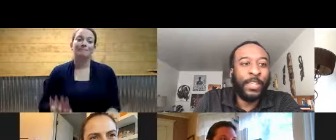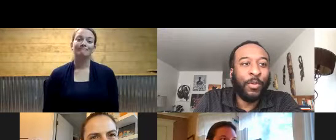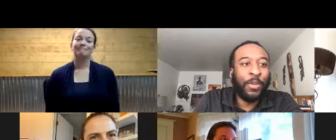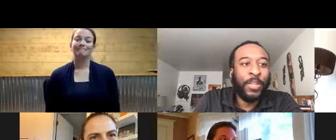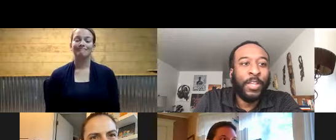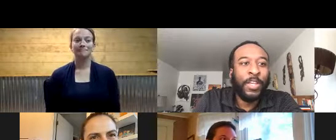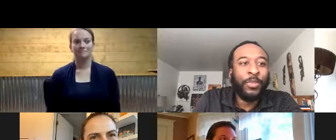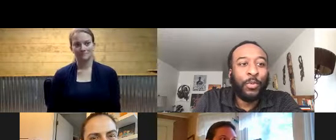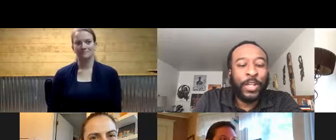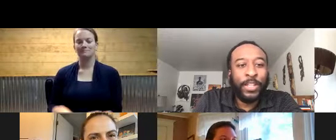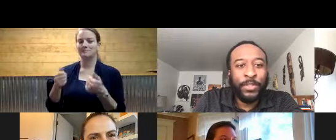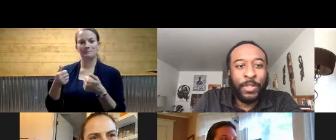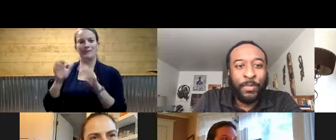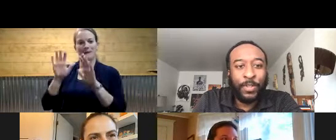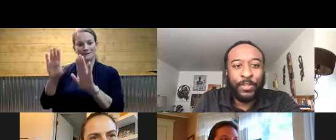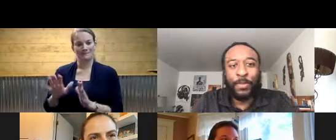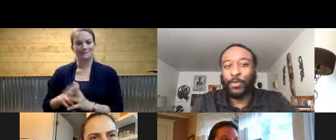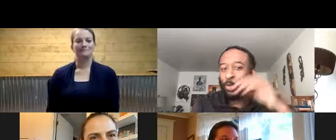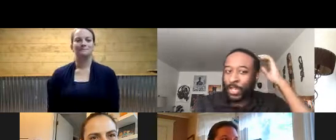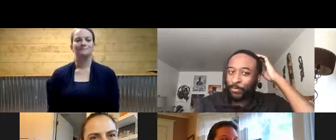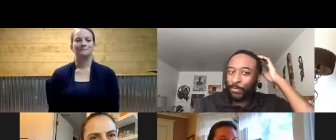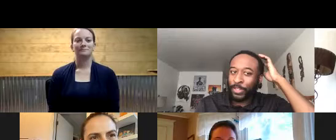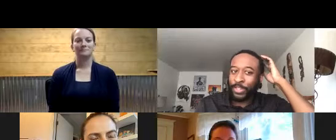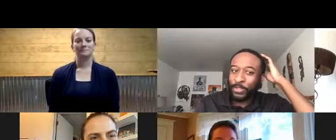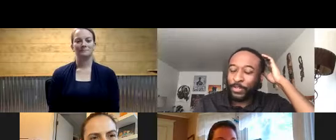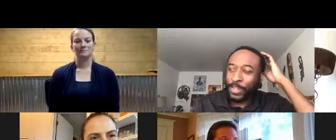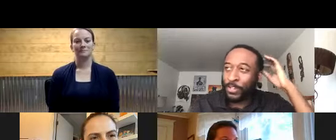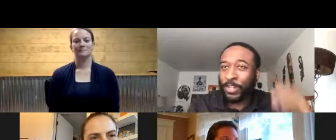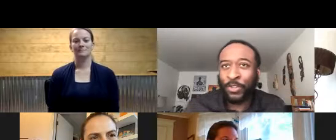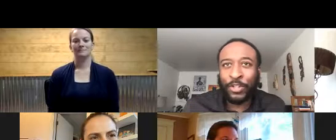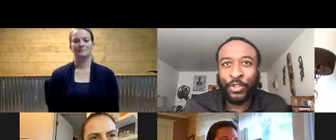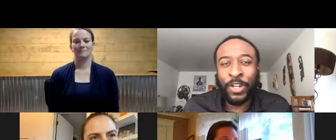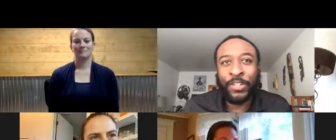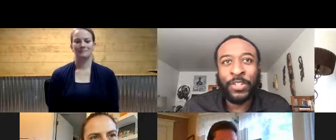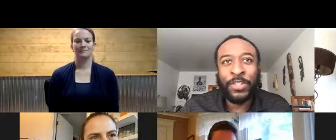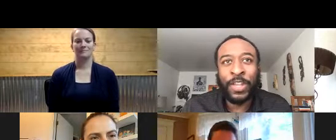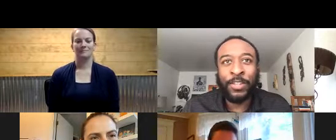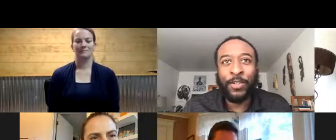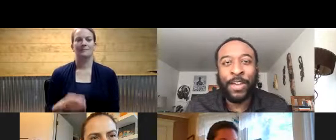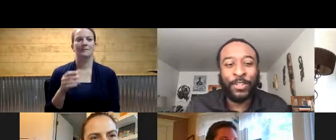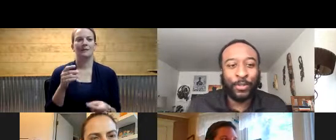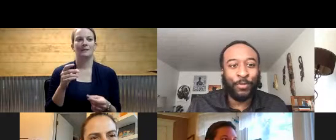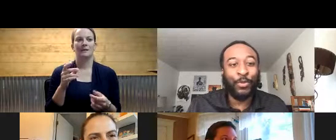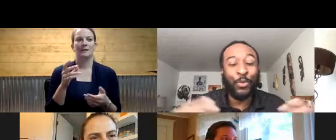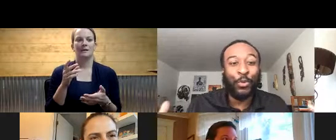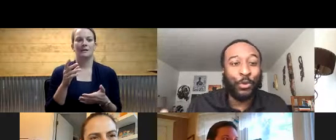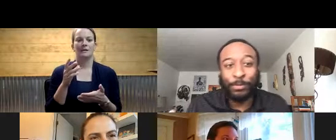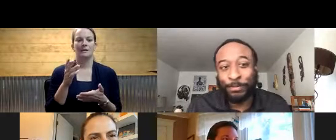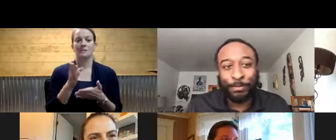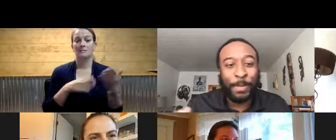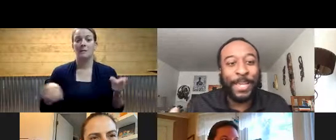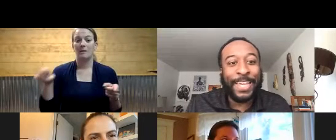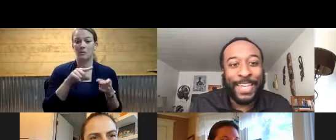Excellent. Thank you all. So some of you kind of hinted in your introductions that you have this sort of